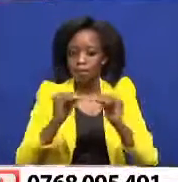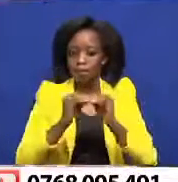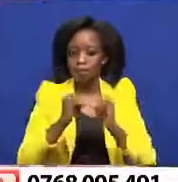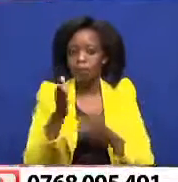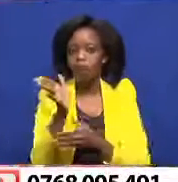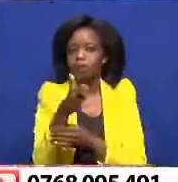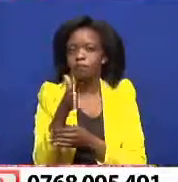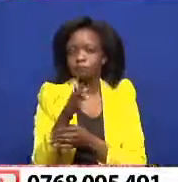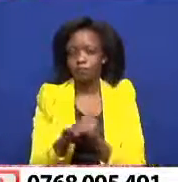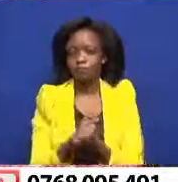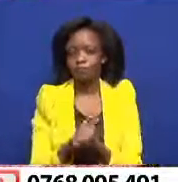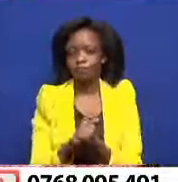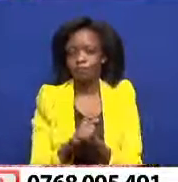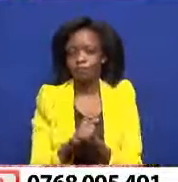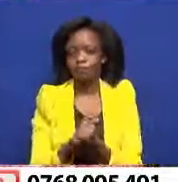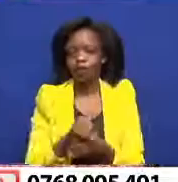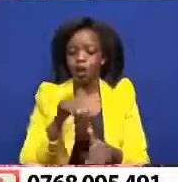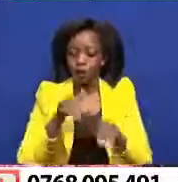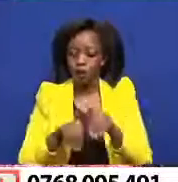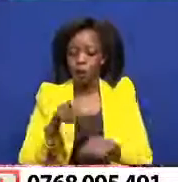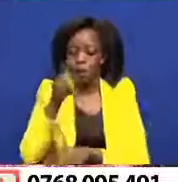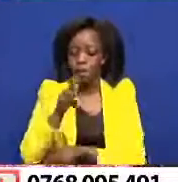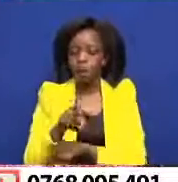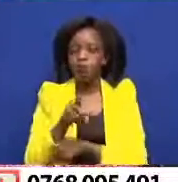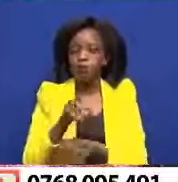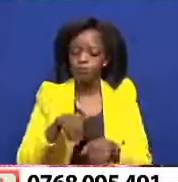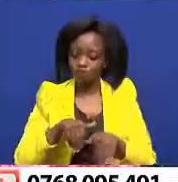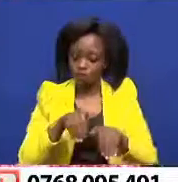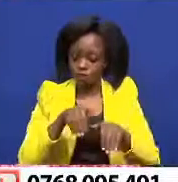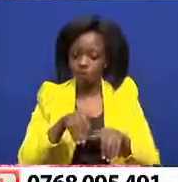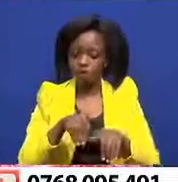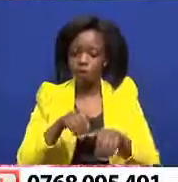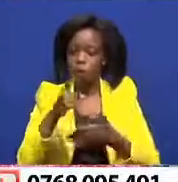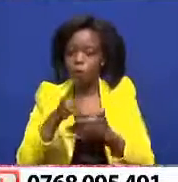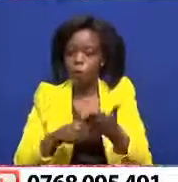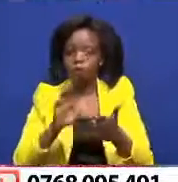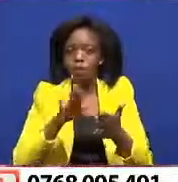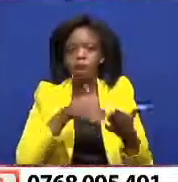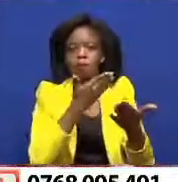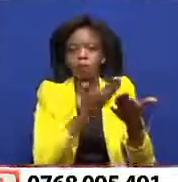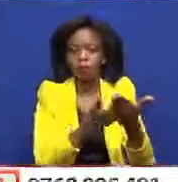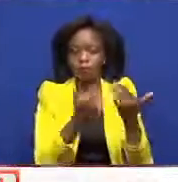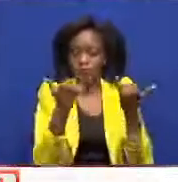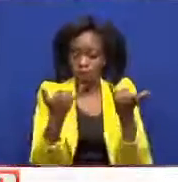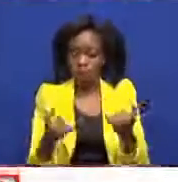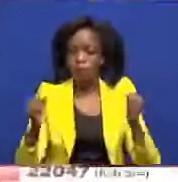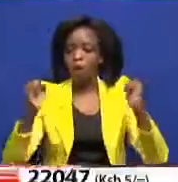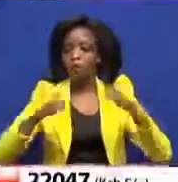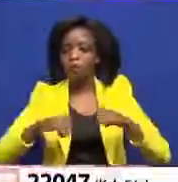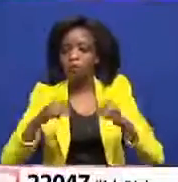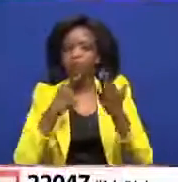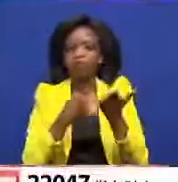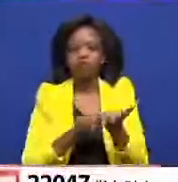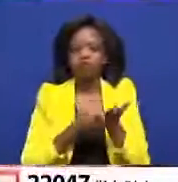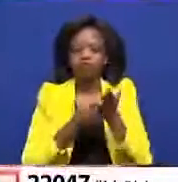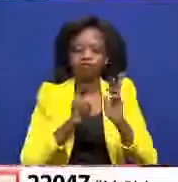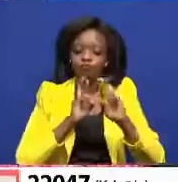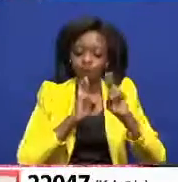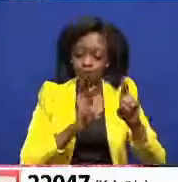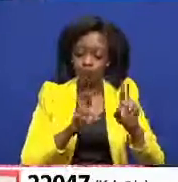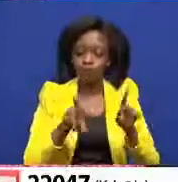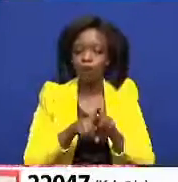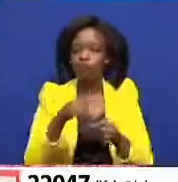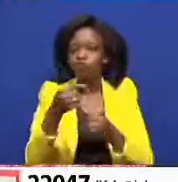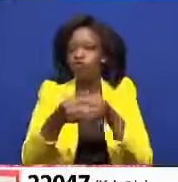Thursday. A vote will have to be taken on the amendments that are being brought so that we are able to now, they're able to discuss the report and move